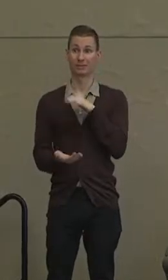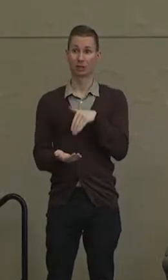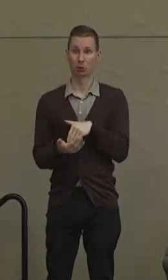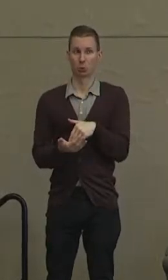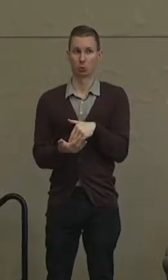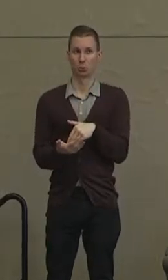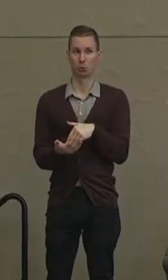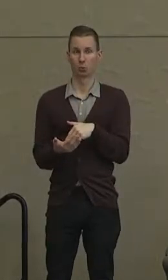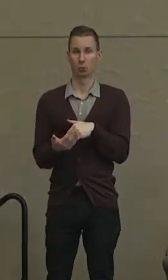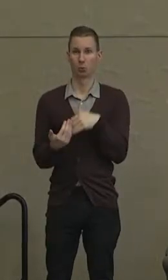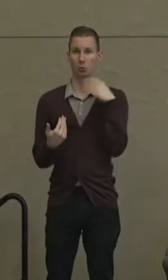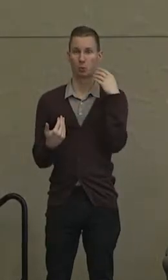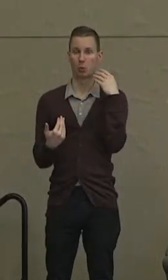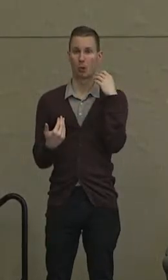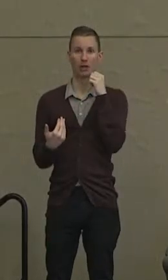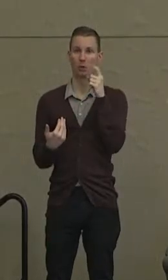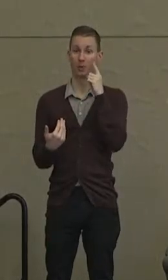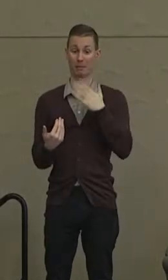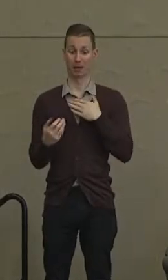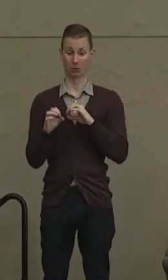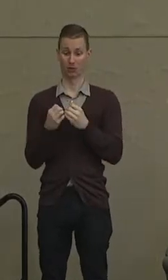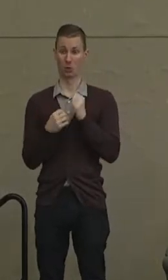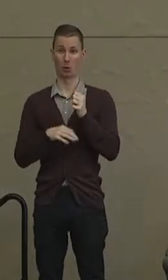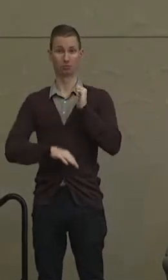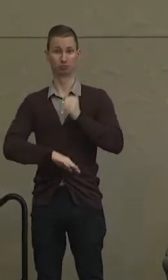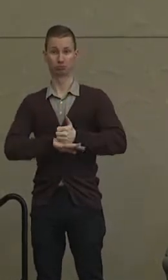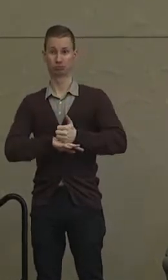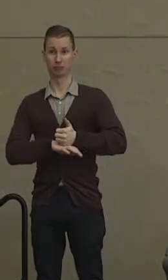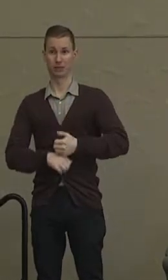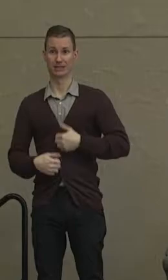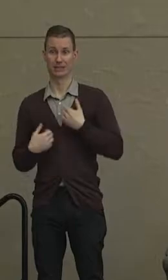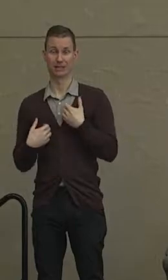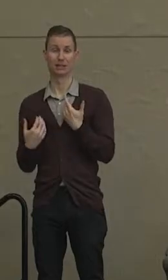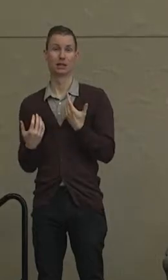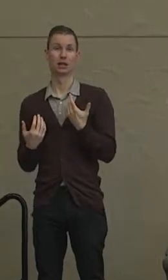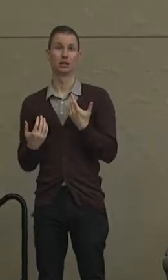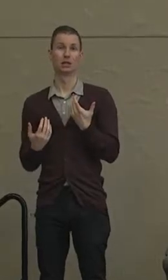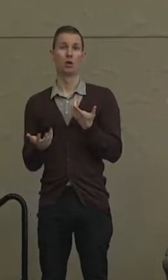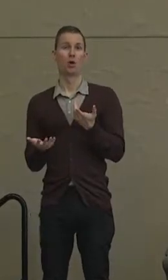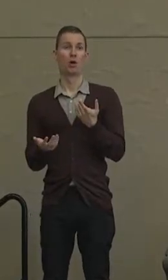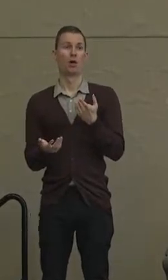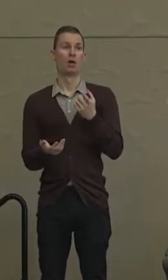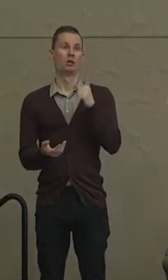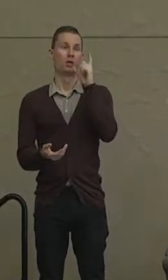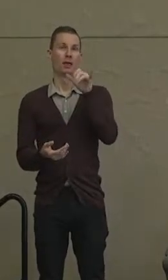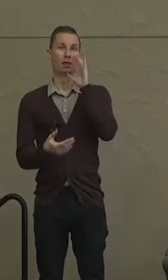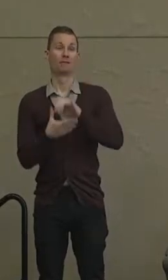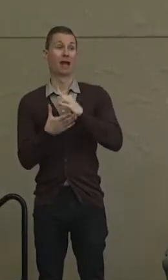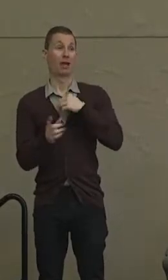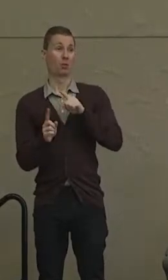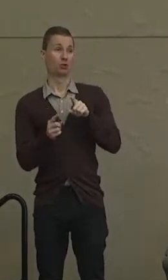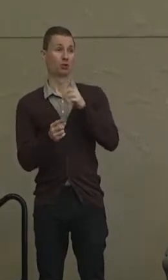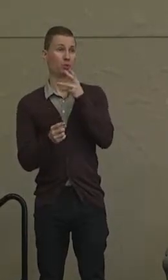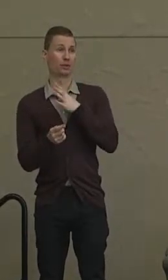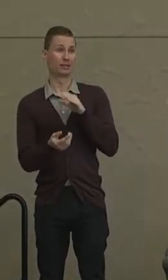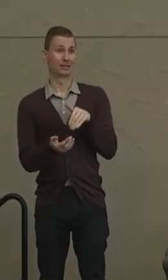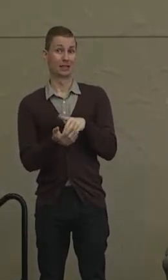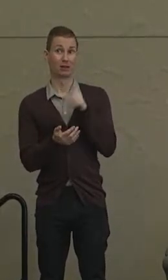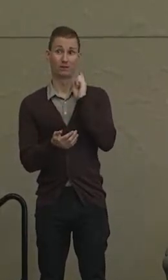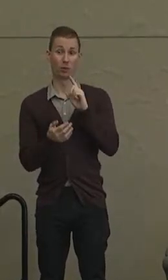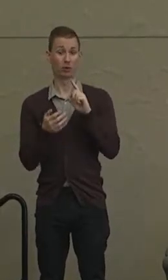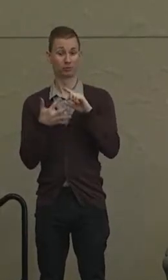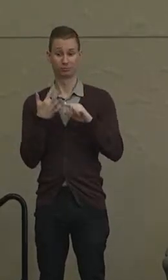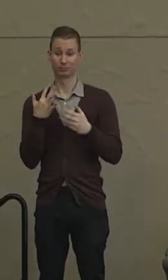I don't think my organization would exist. It was the belief that I went to the Women's Center for those things that you